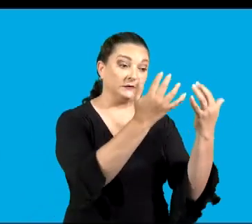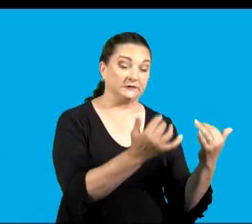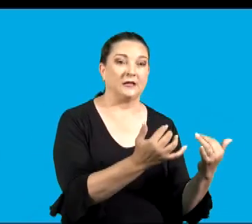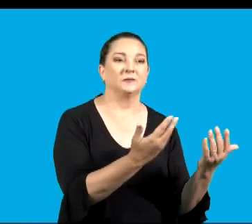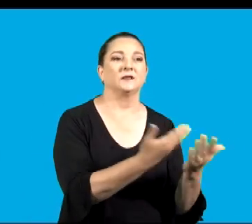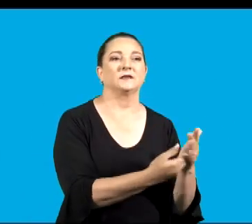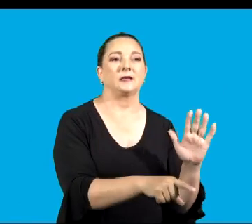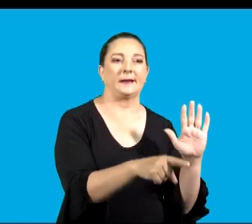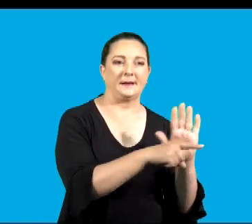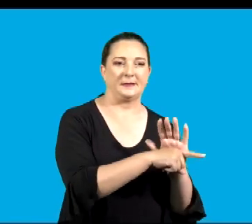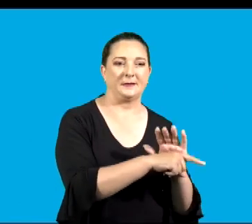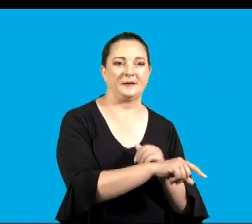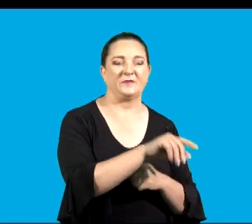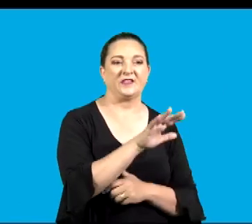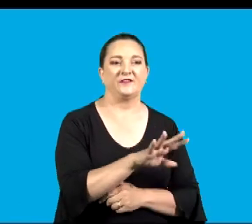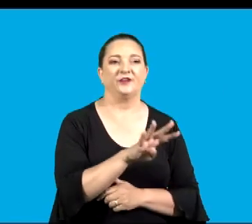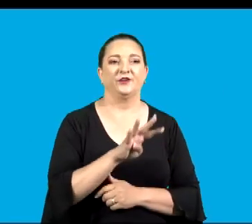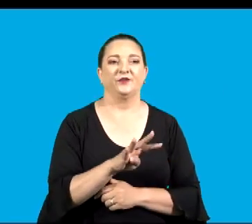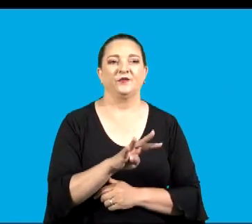it, minus